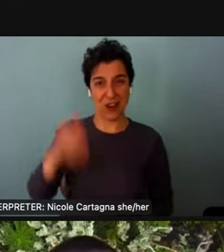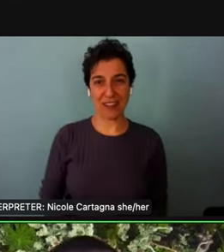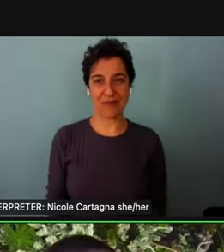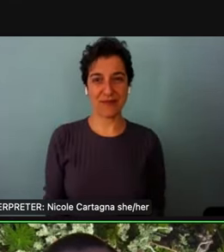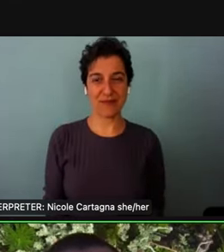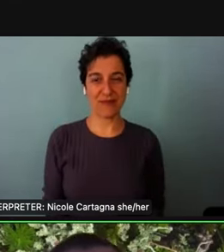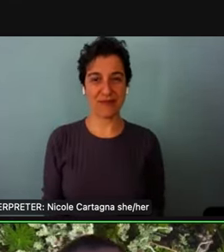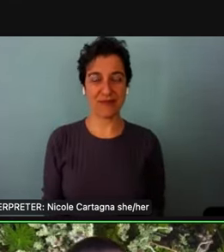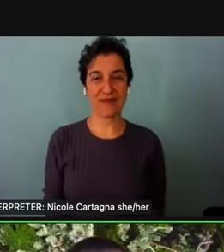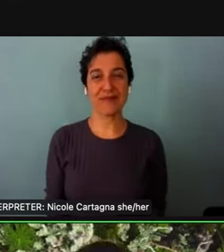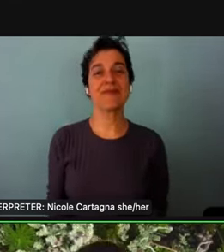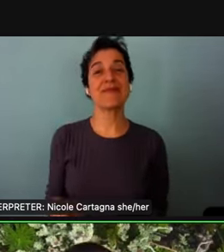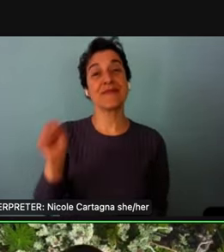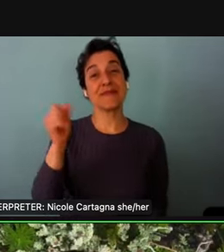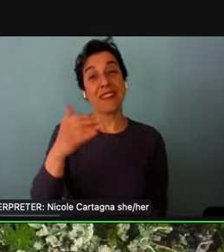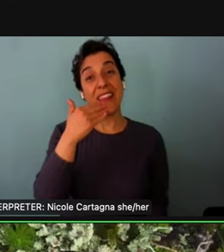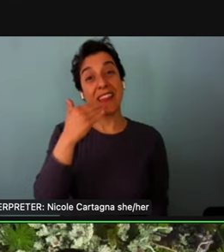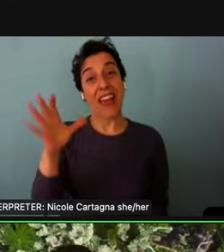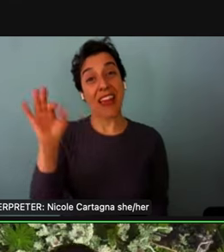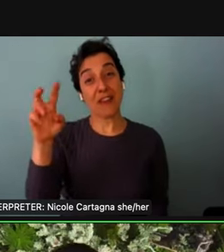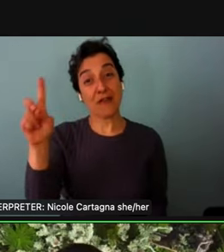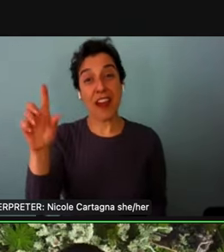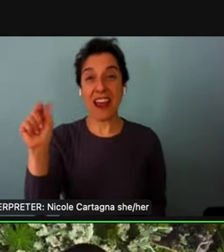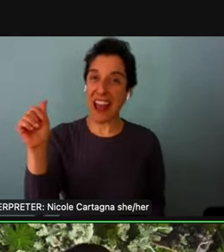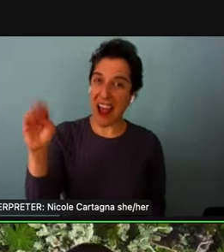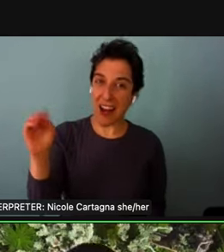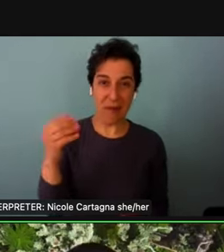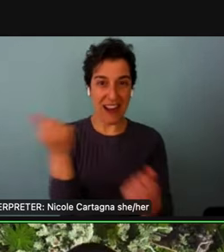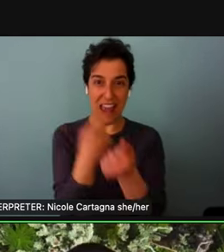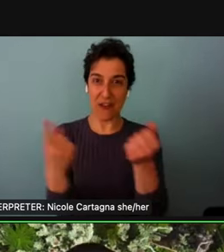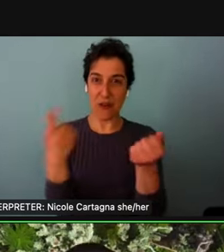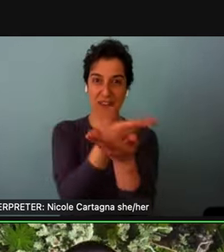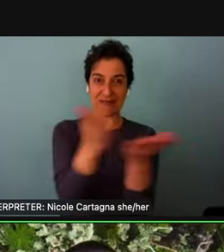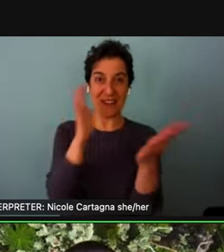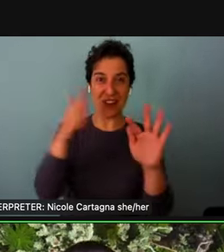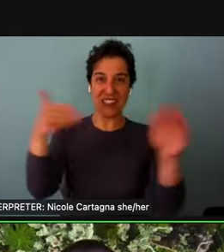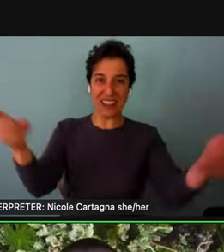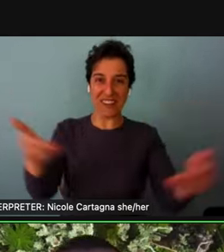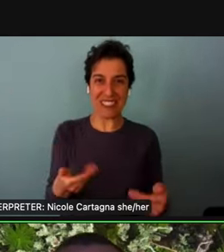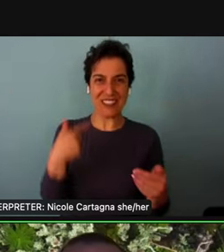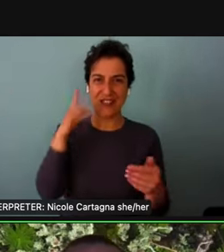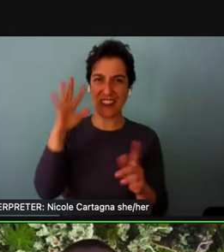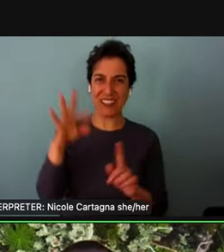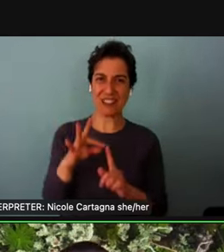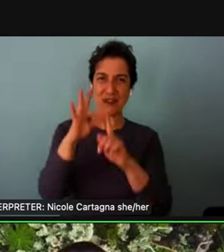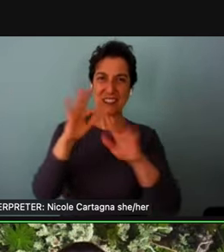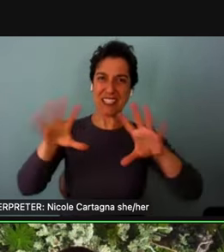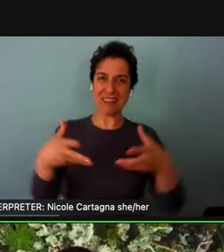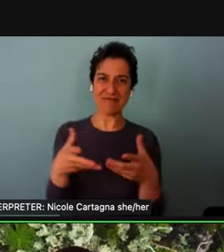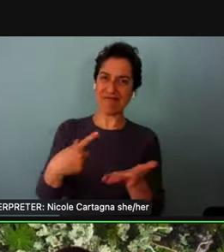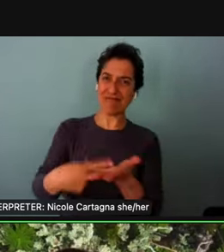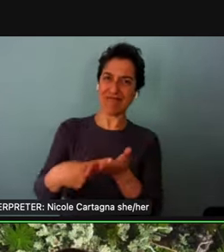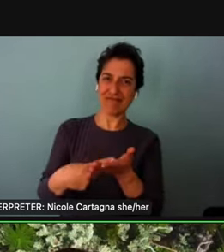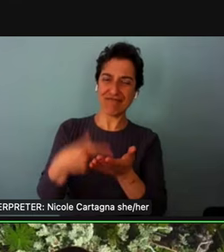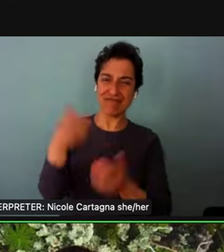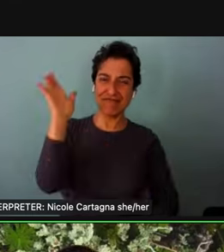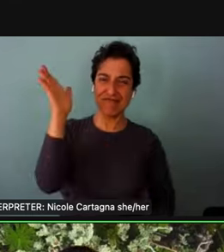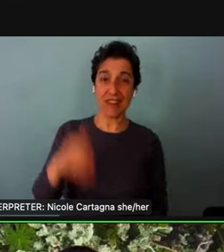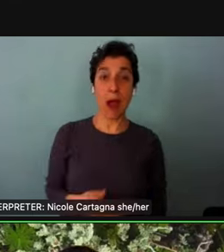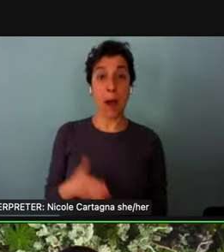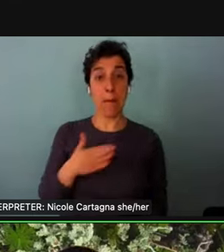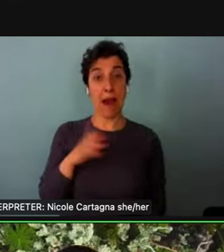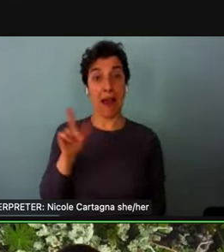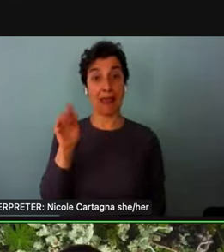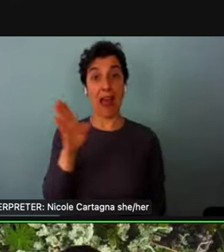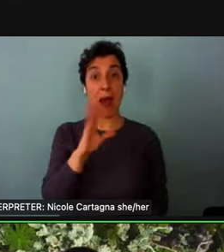Thank you, Fred, and thank you, Adam, and everyone for the invitation to this unique forum. So my lab develops and applies